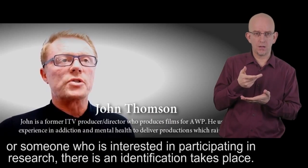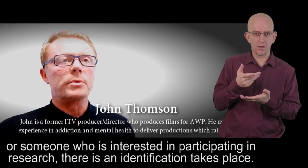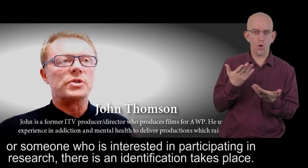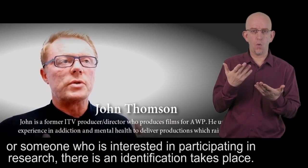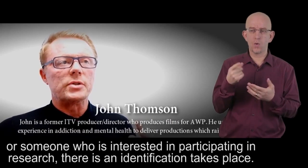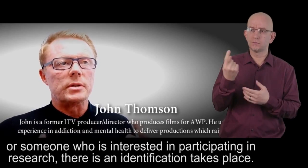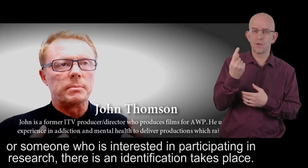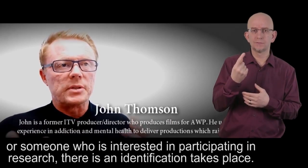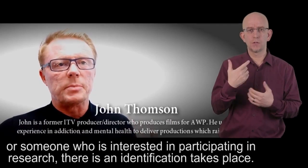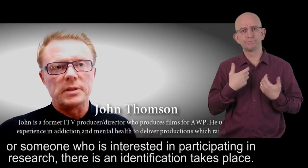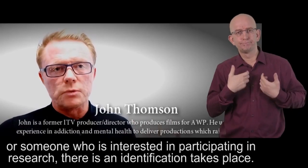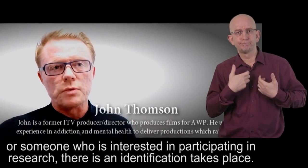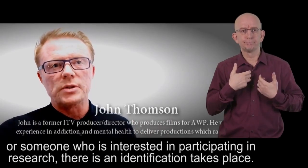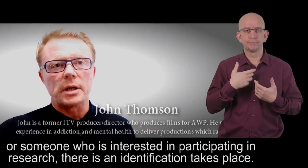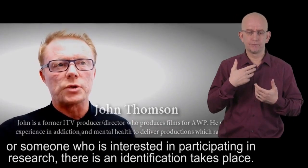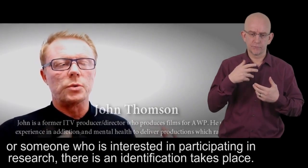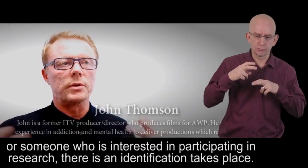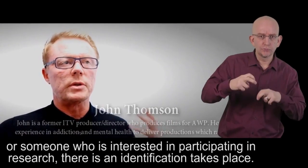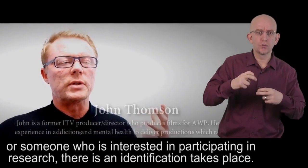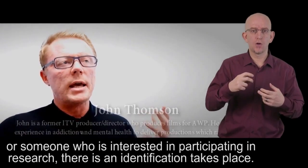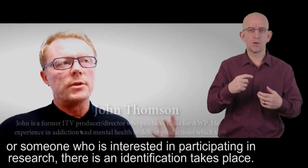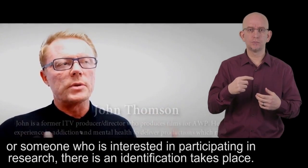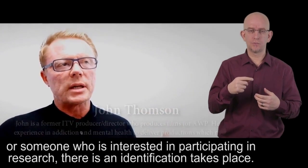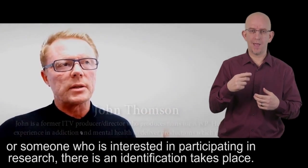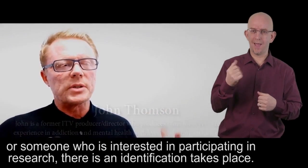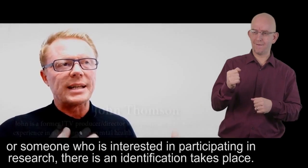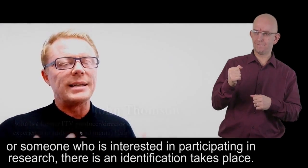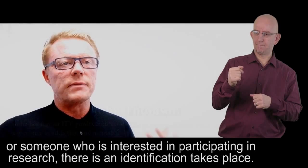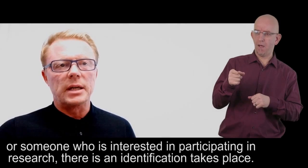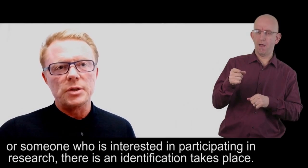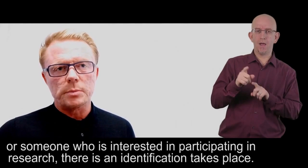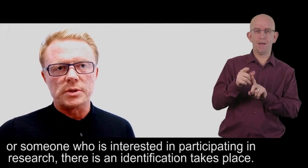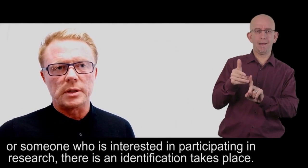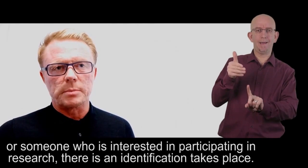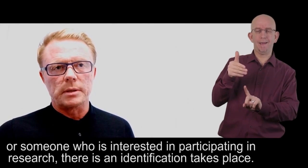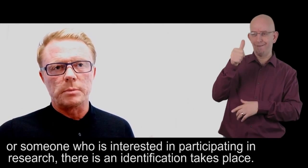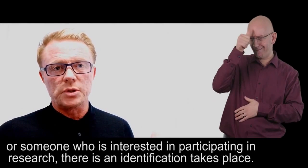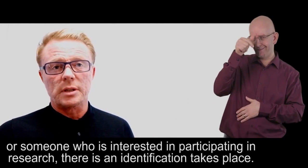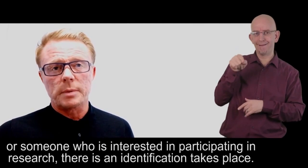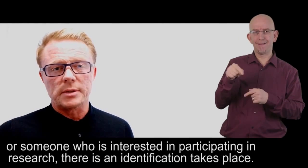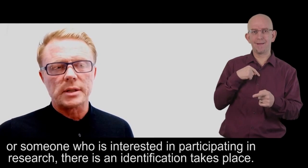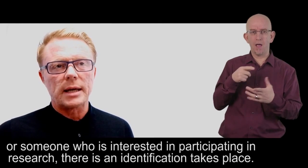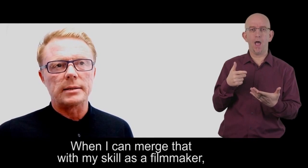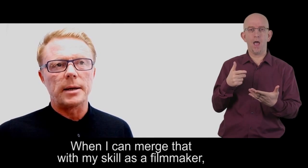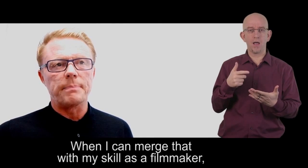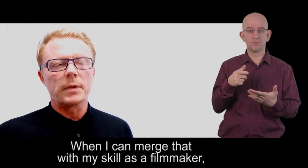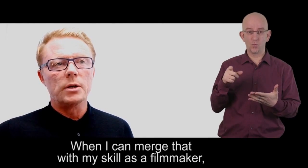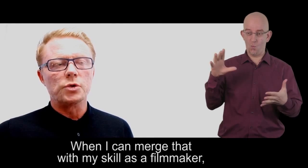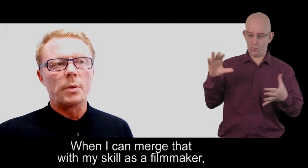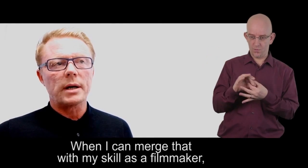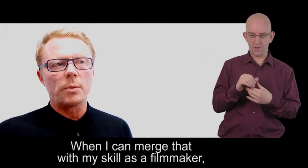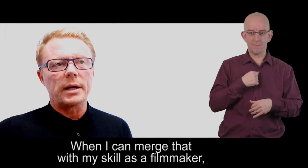or someone who's interested in participating in research you know that there is a there is an identification which takes but which takes place and